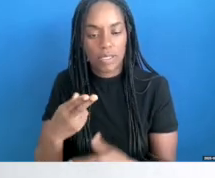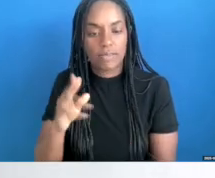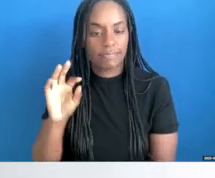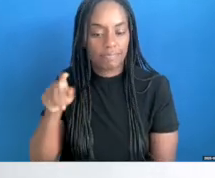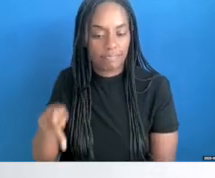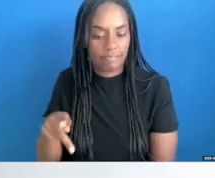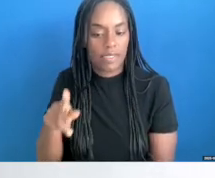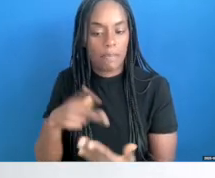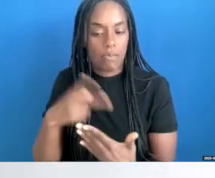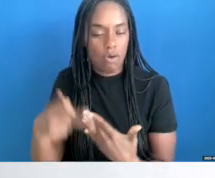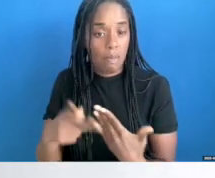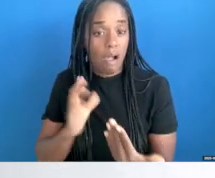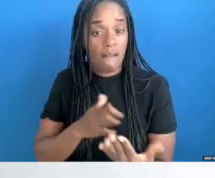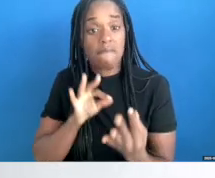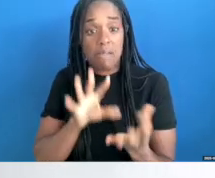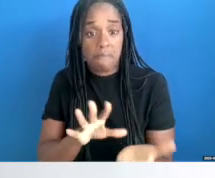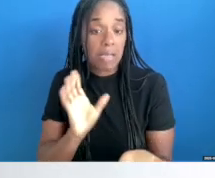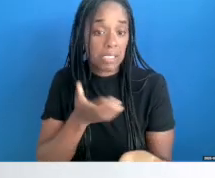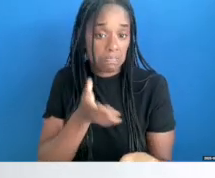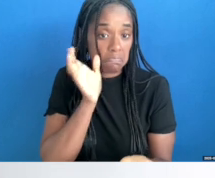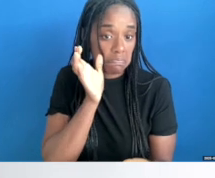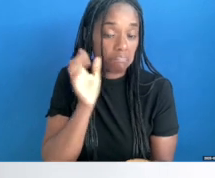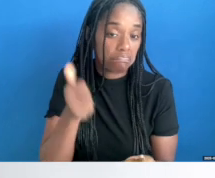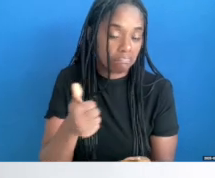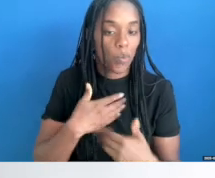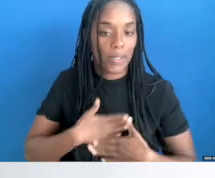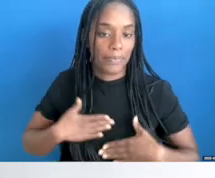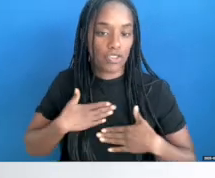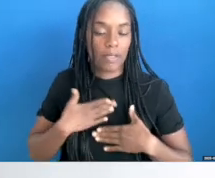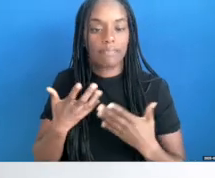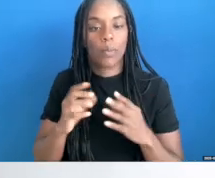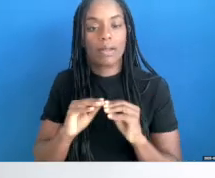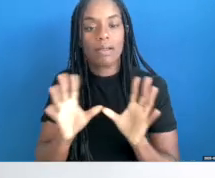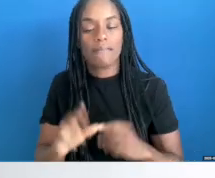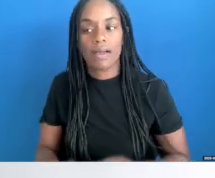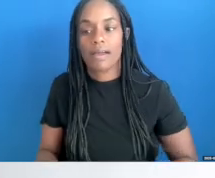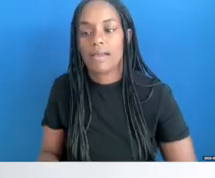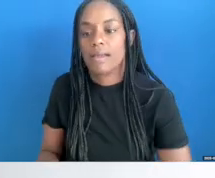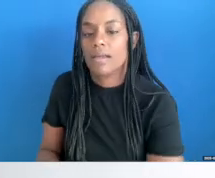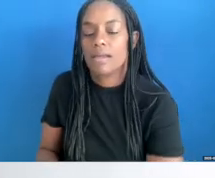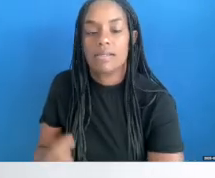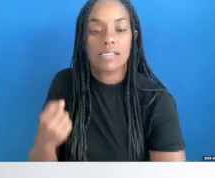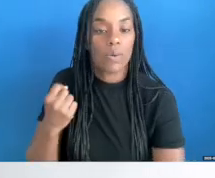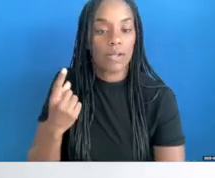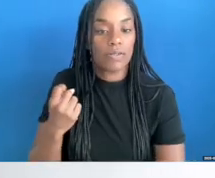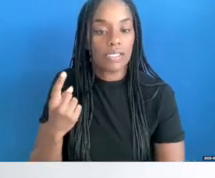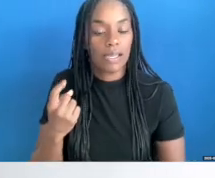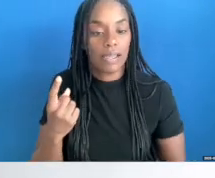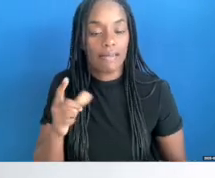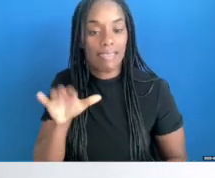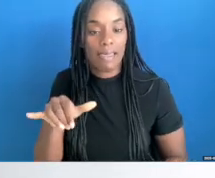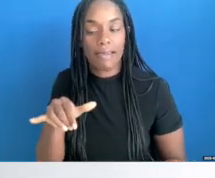it sounds like, is being heard, so we really appreciate that. I wanted to clarify that to understand that the